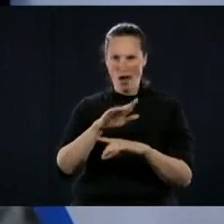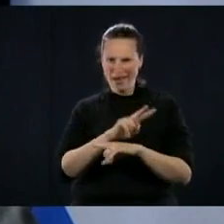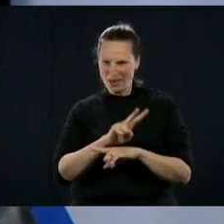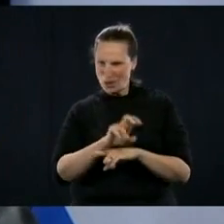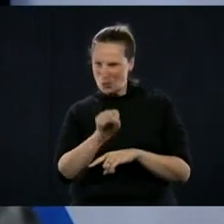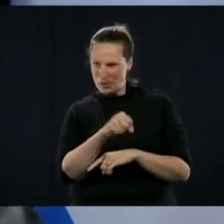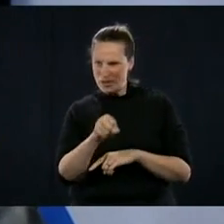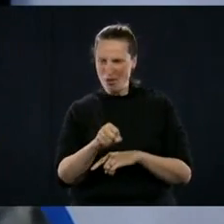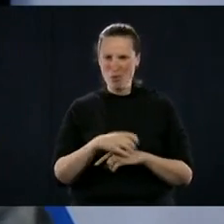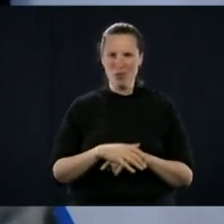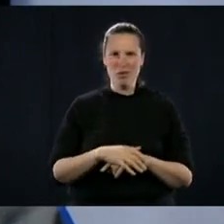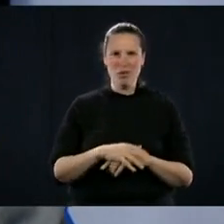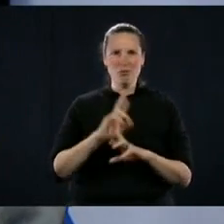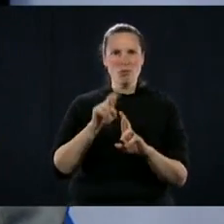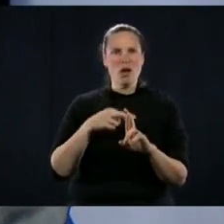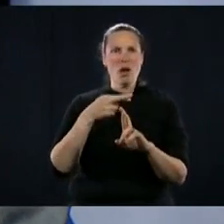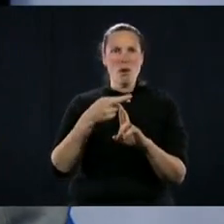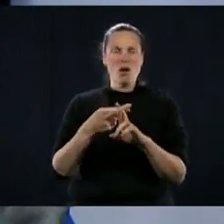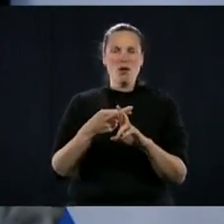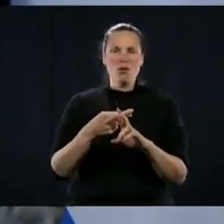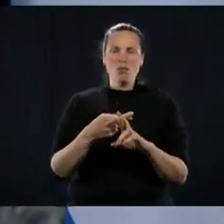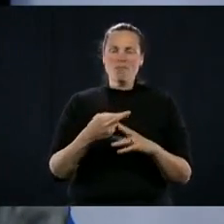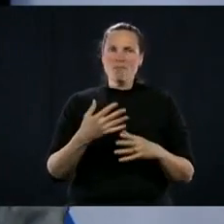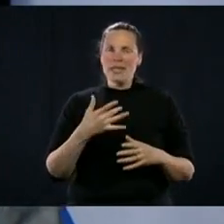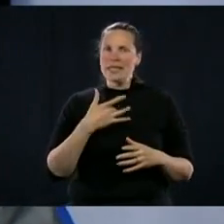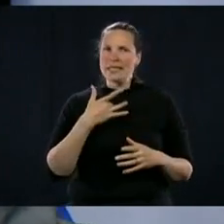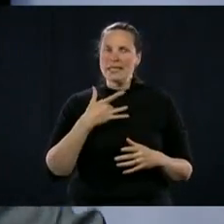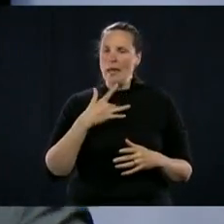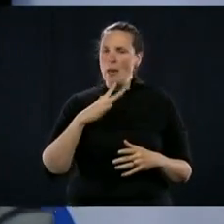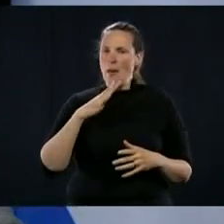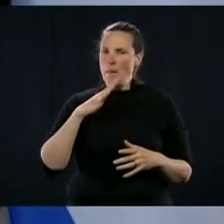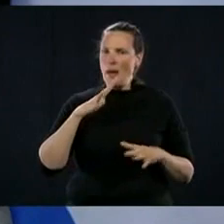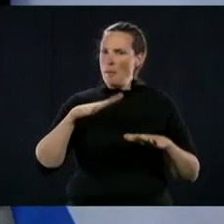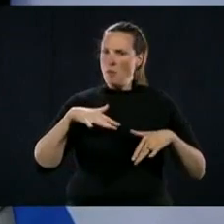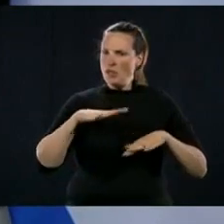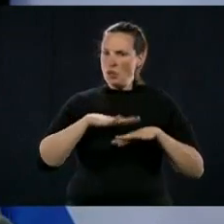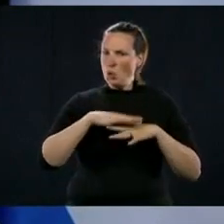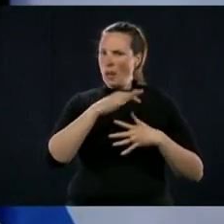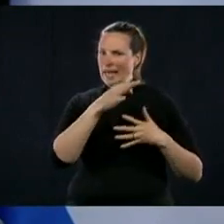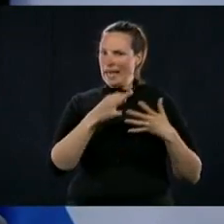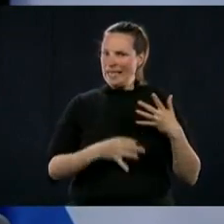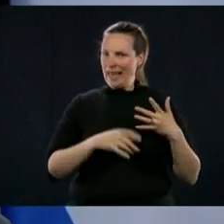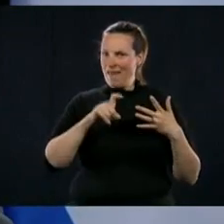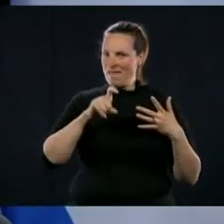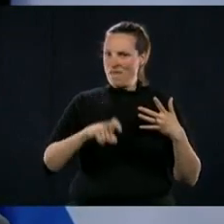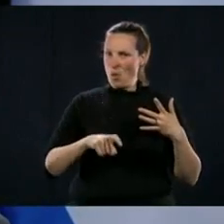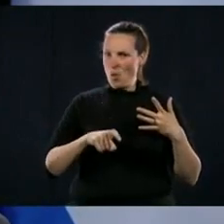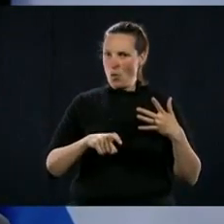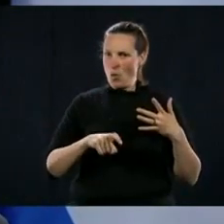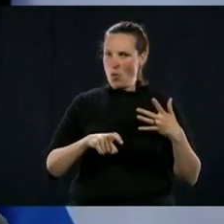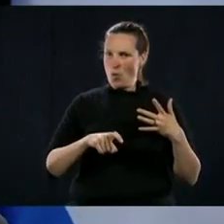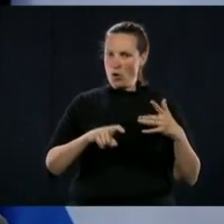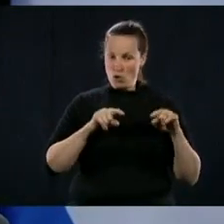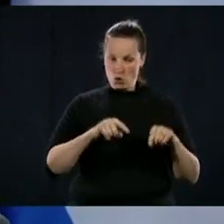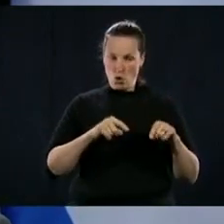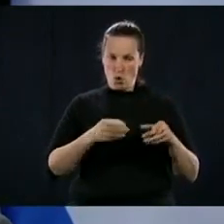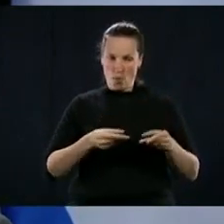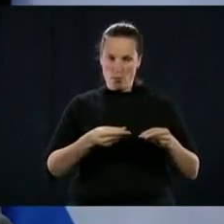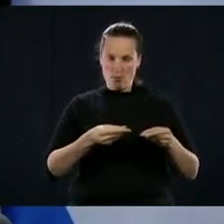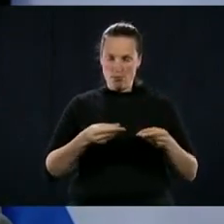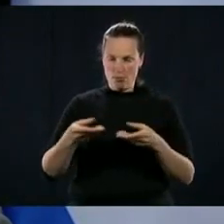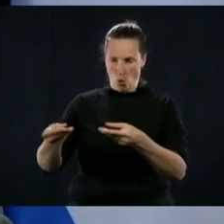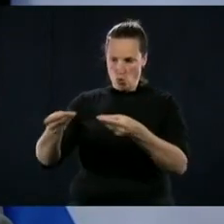To my knowledge, that has not been brought as being a criteria as such, because it becomes what we call a contact